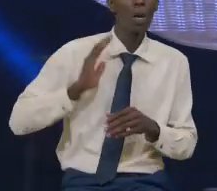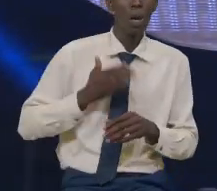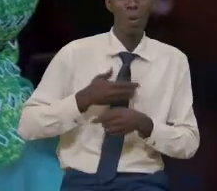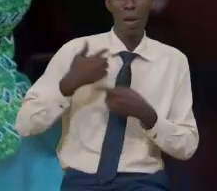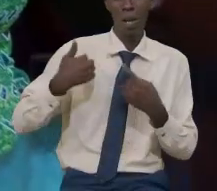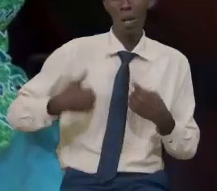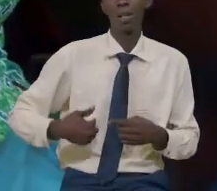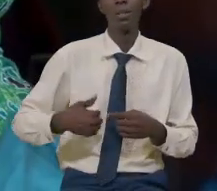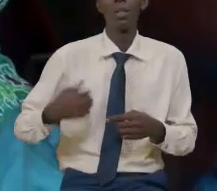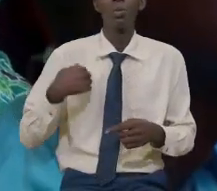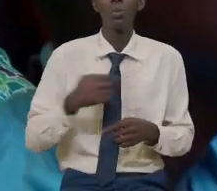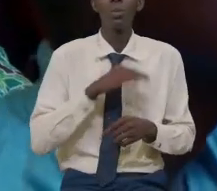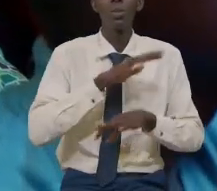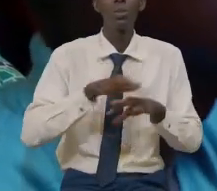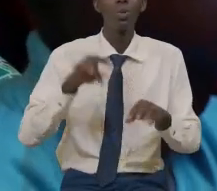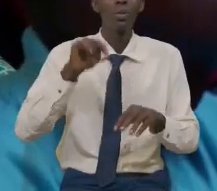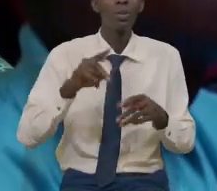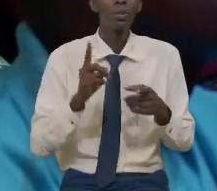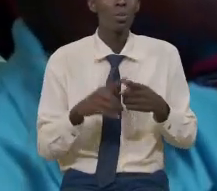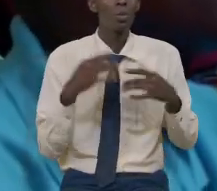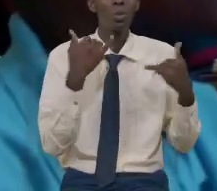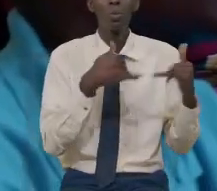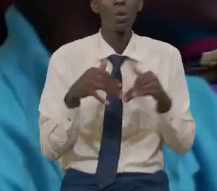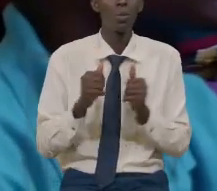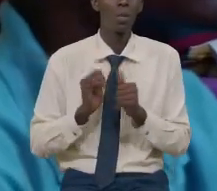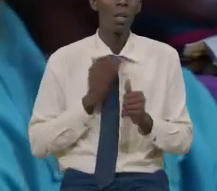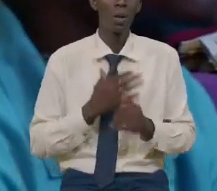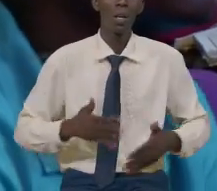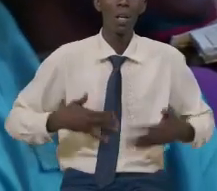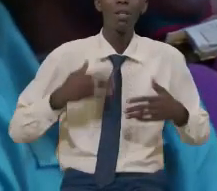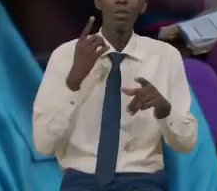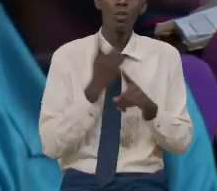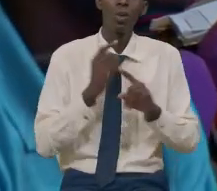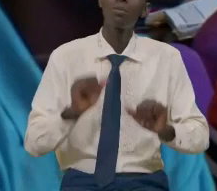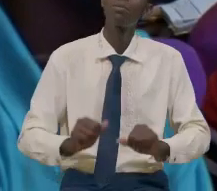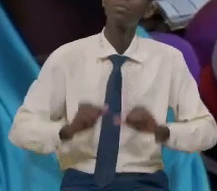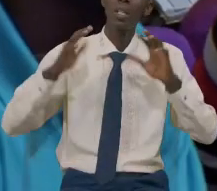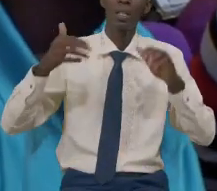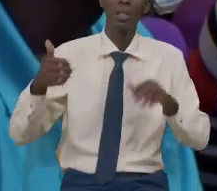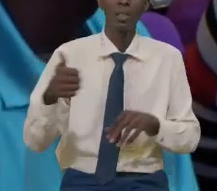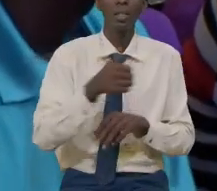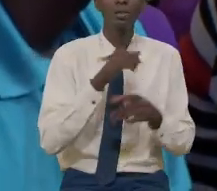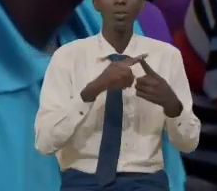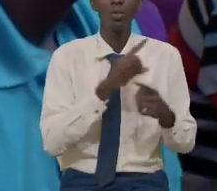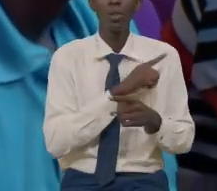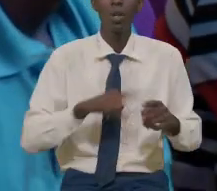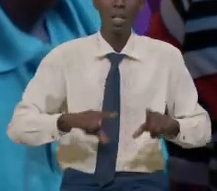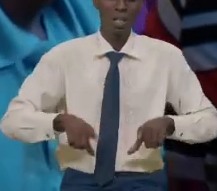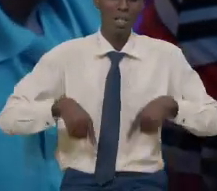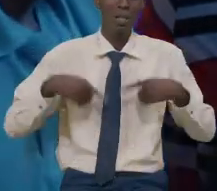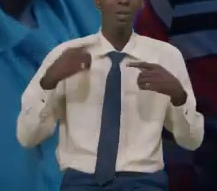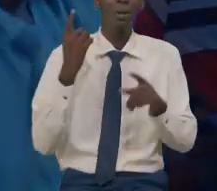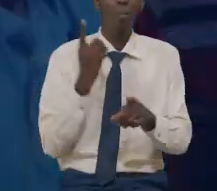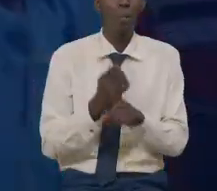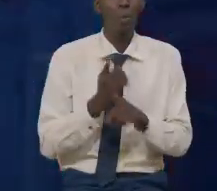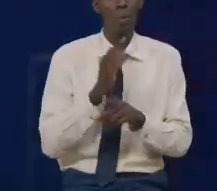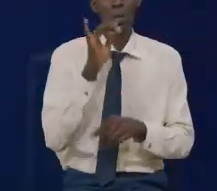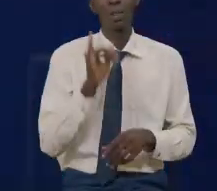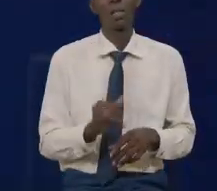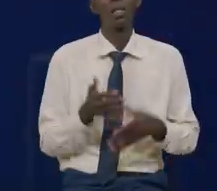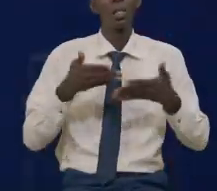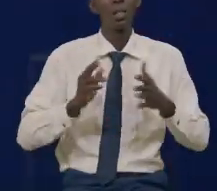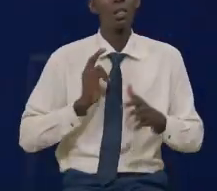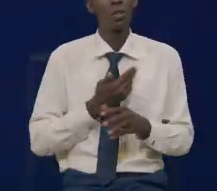shouldn't play games. We should just come to the Lord and live the way we ought to live. Let us